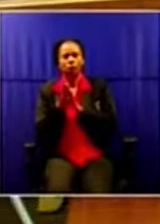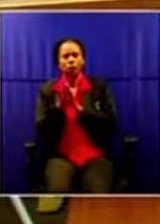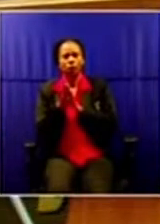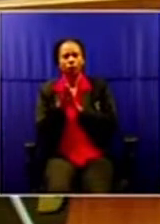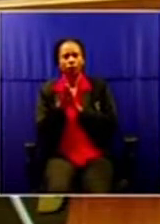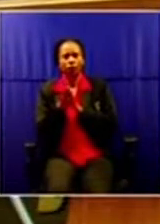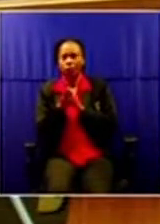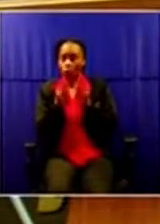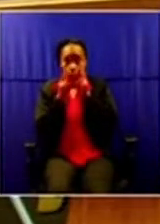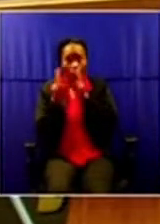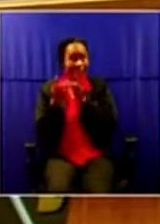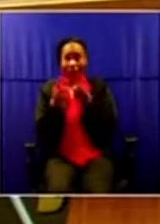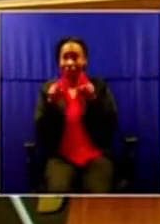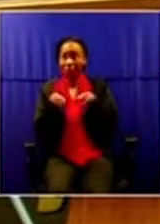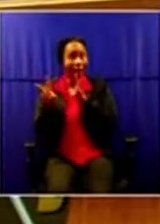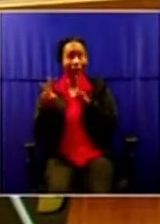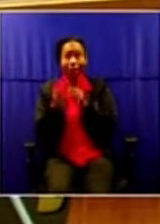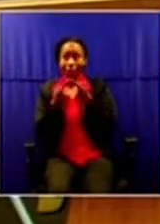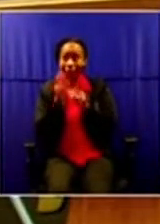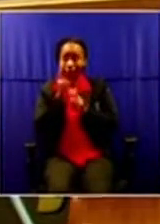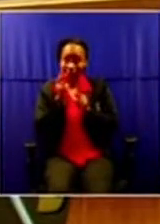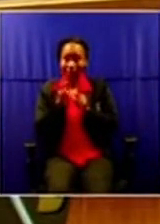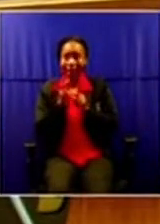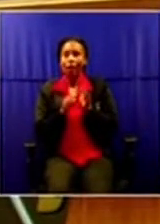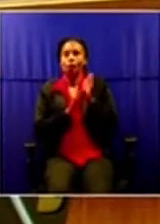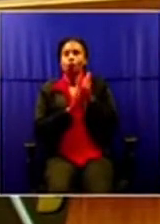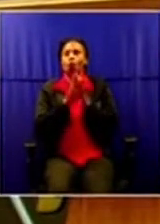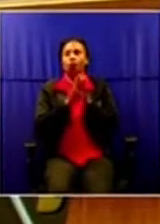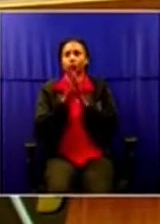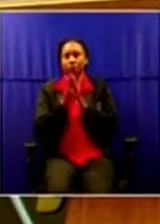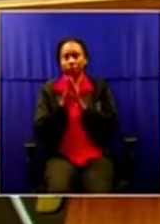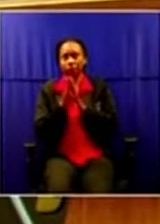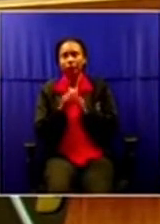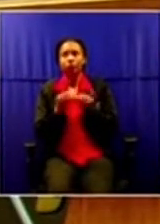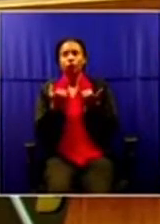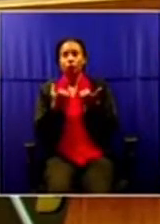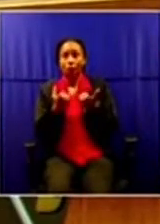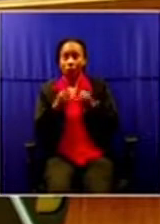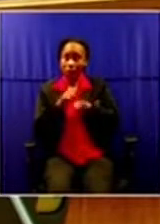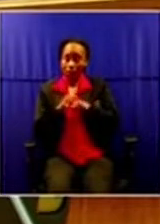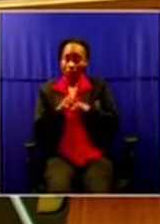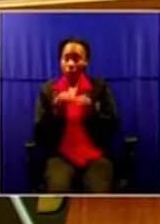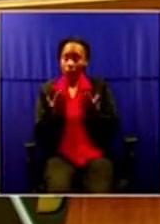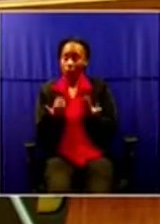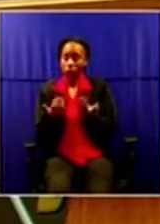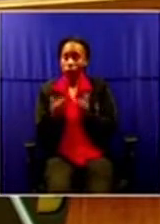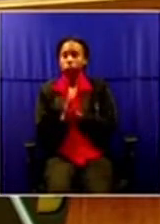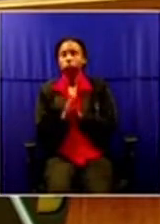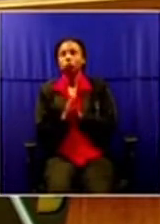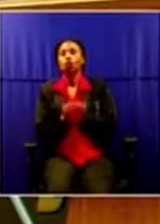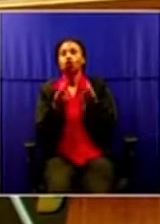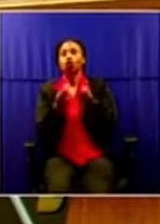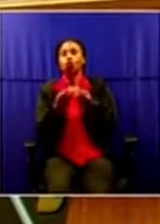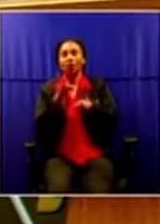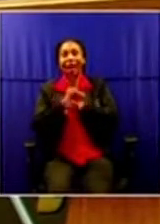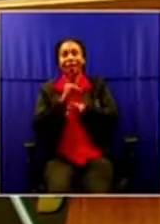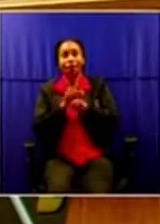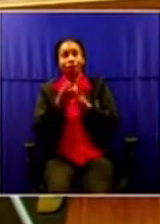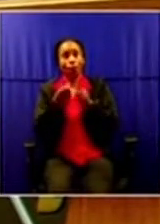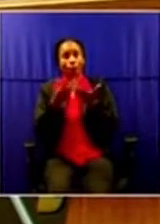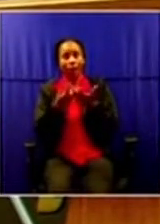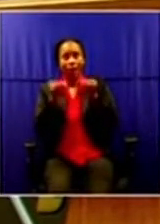While we await the release of new data from Stats SA, these findings are